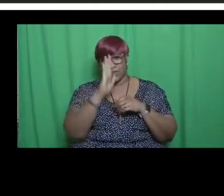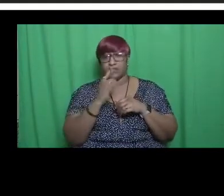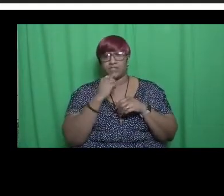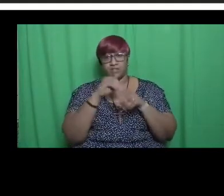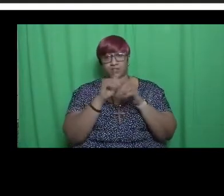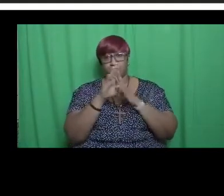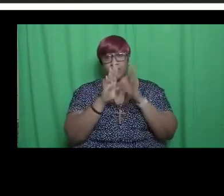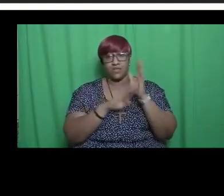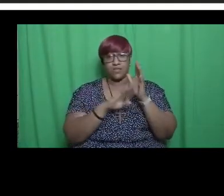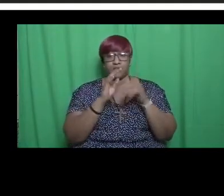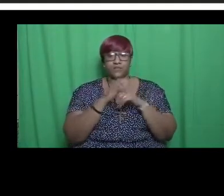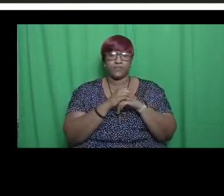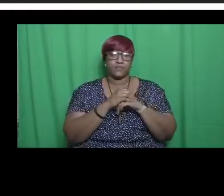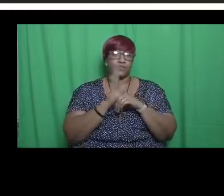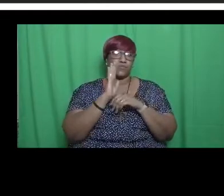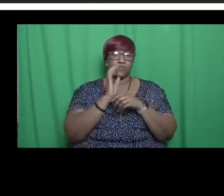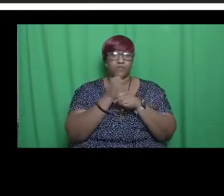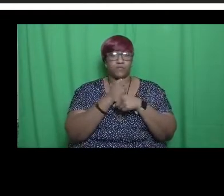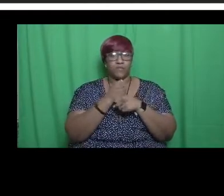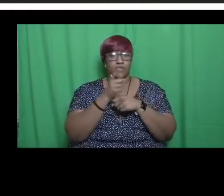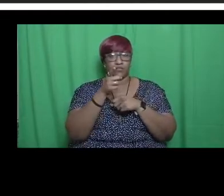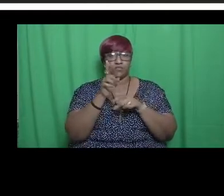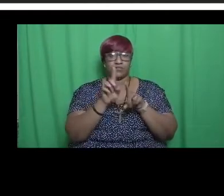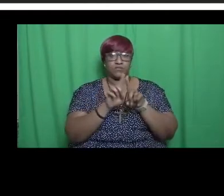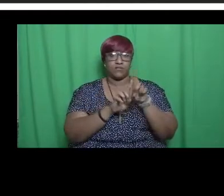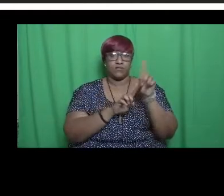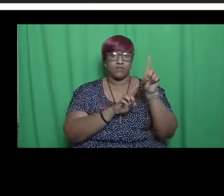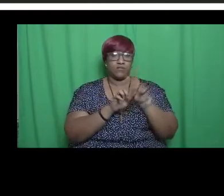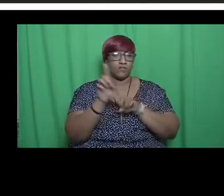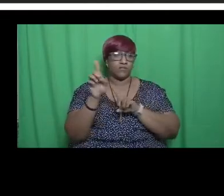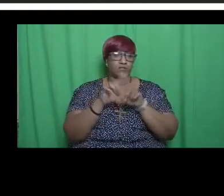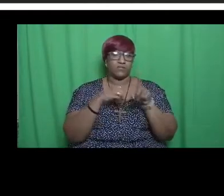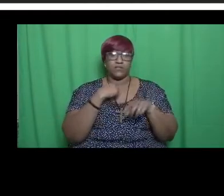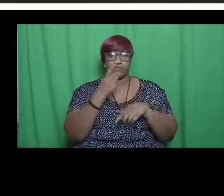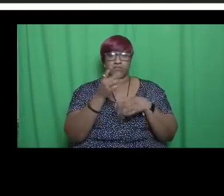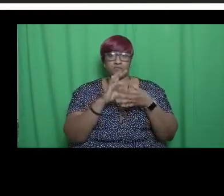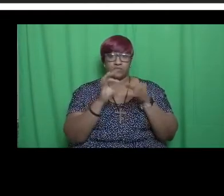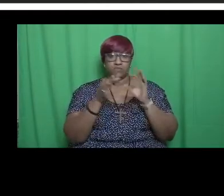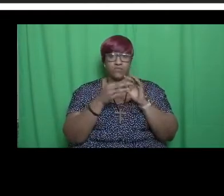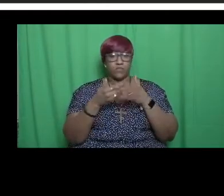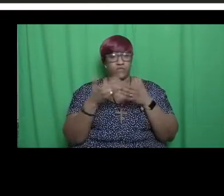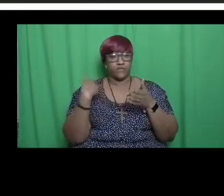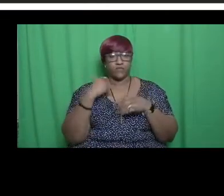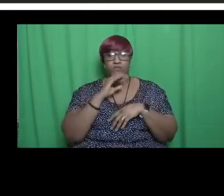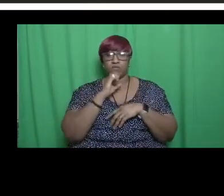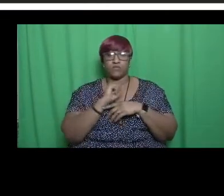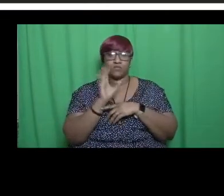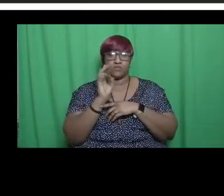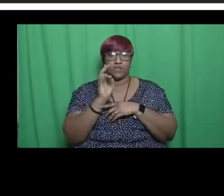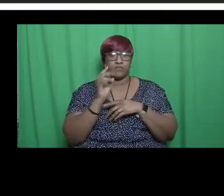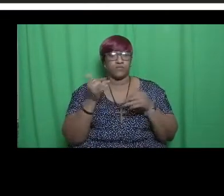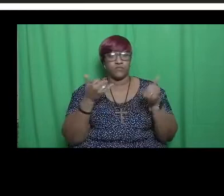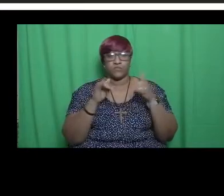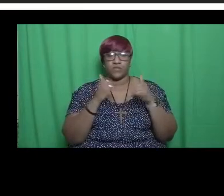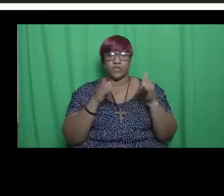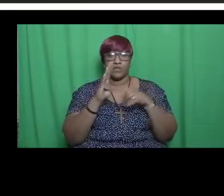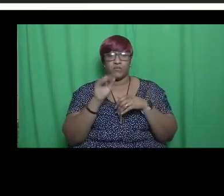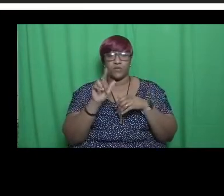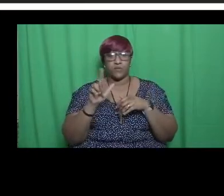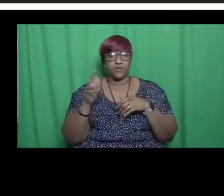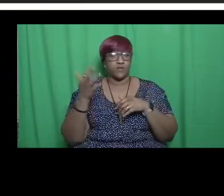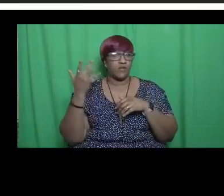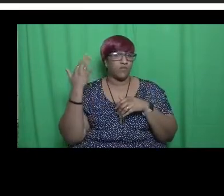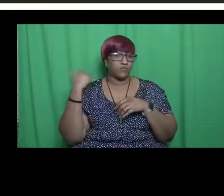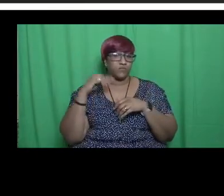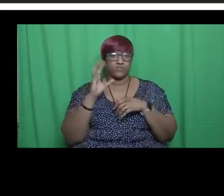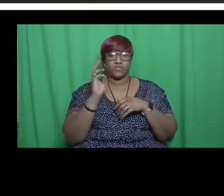2. He said, I will make you star. I've told the story before. When I was 7 years old, we were playing ball. And back then, it was 6